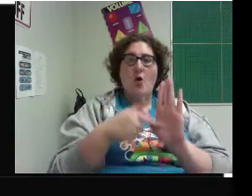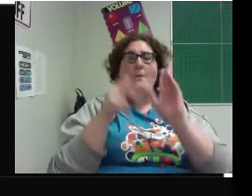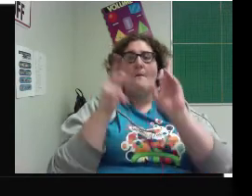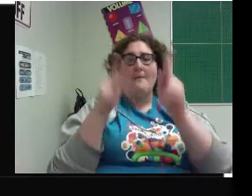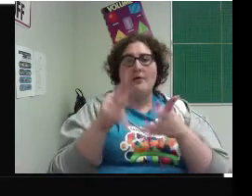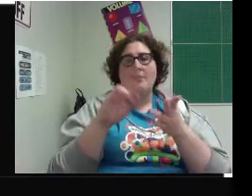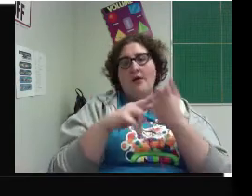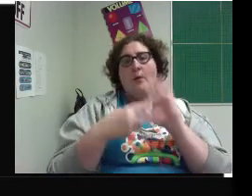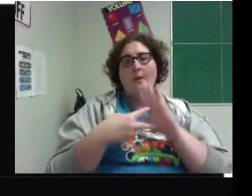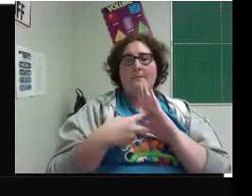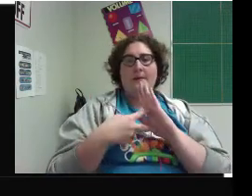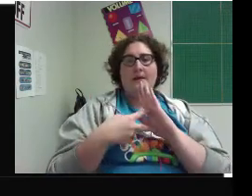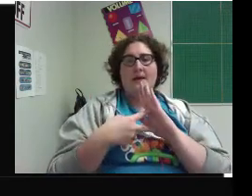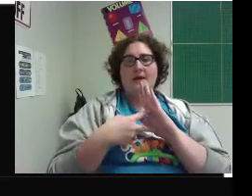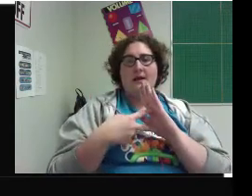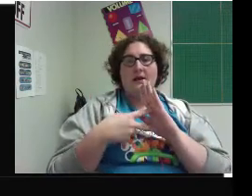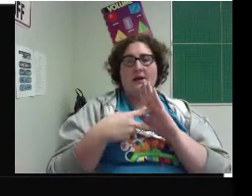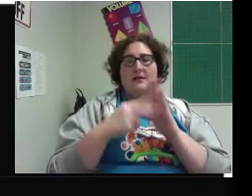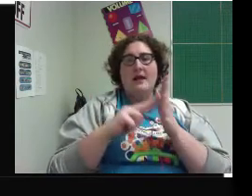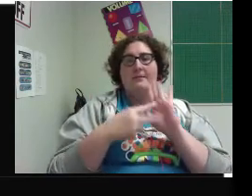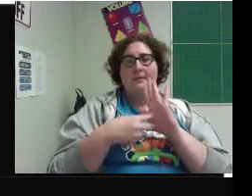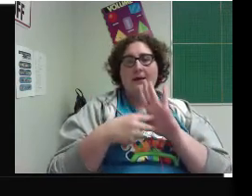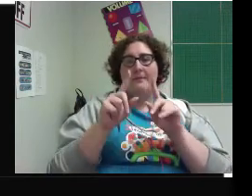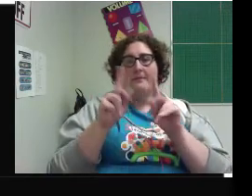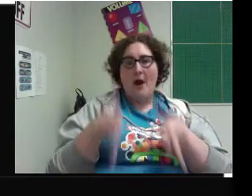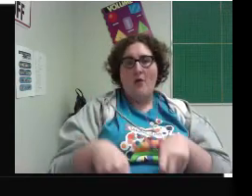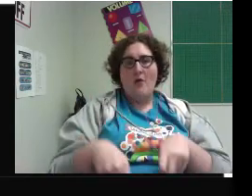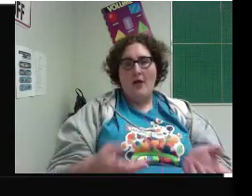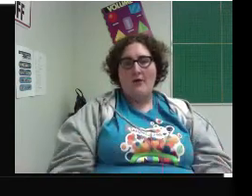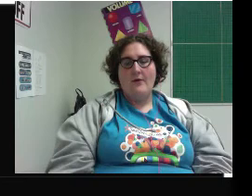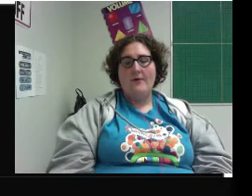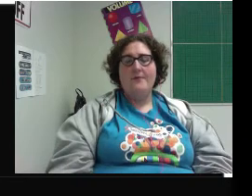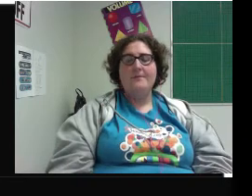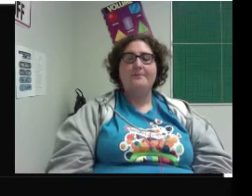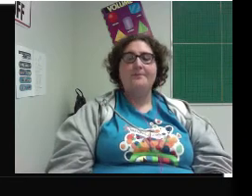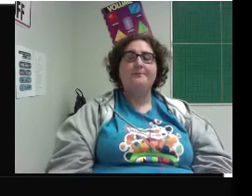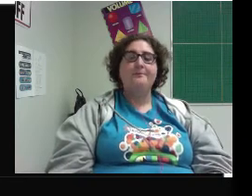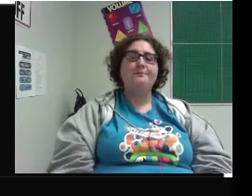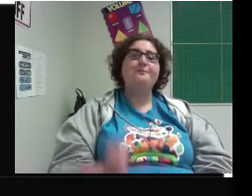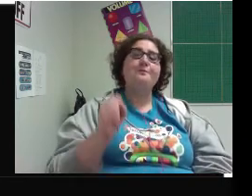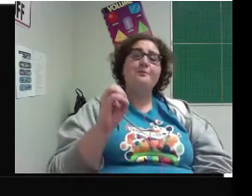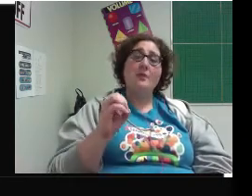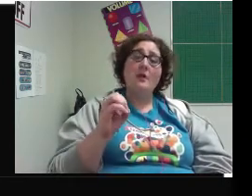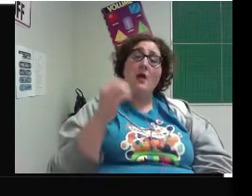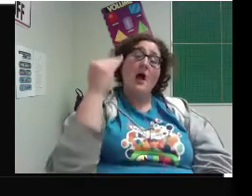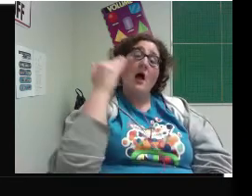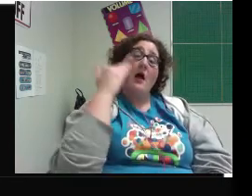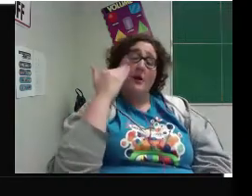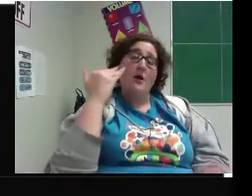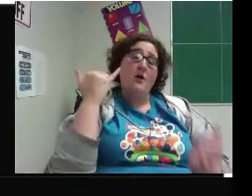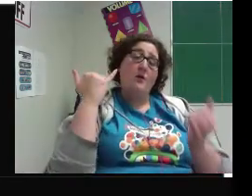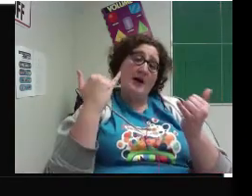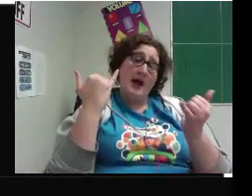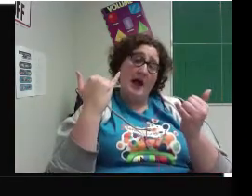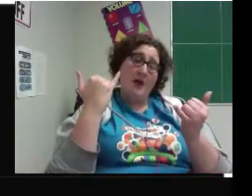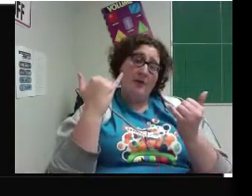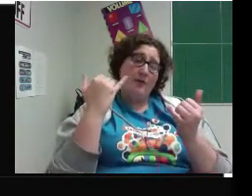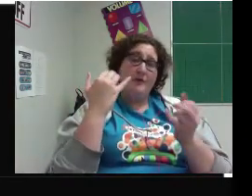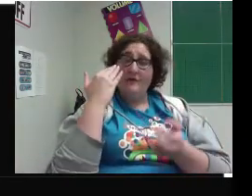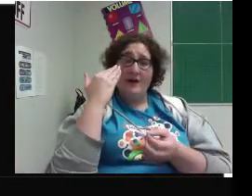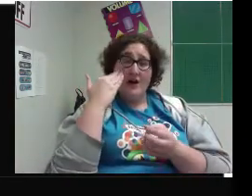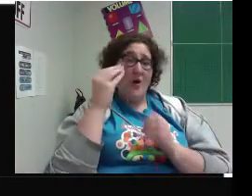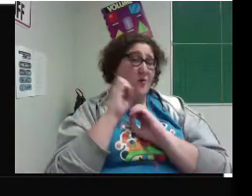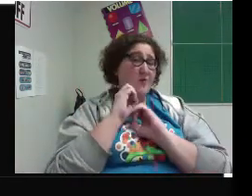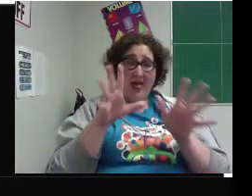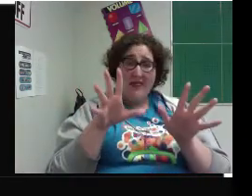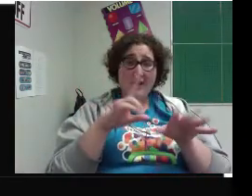That indicates if they're there that they're parallel. Okay, so I know right now, even without knowing anything about parallel